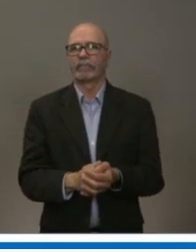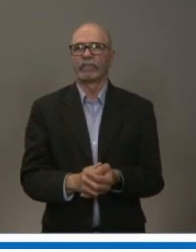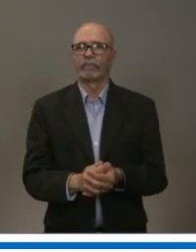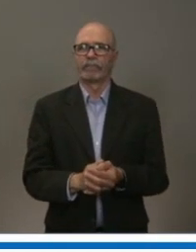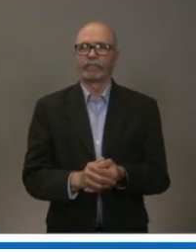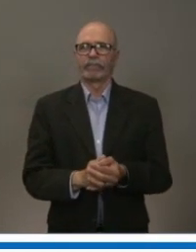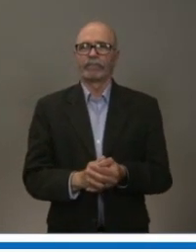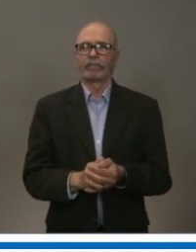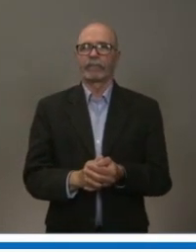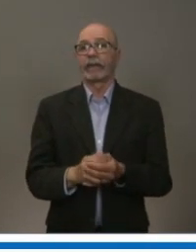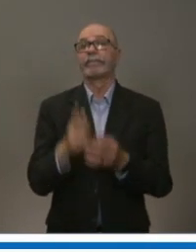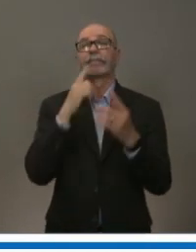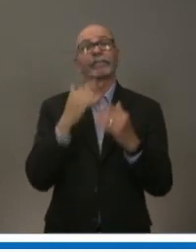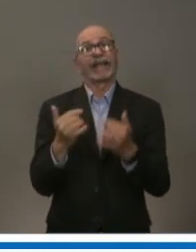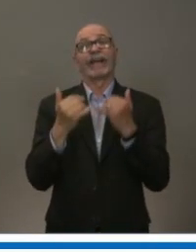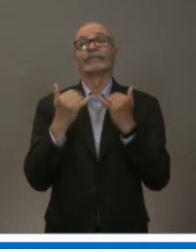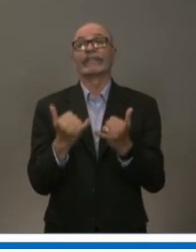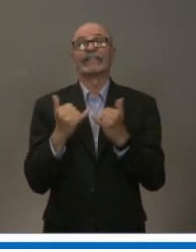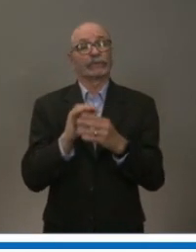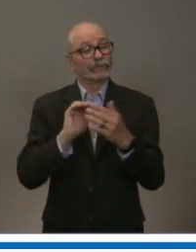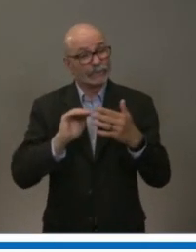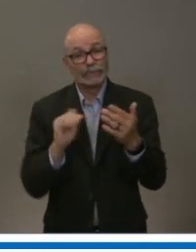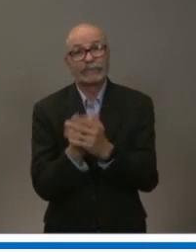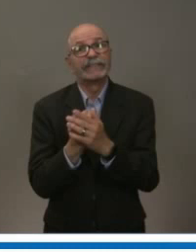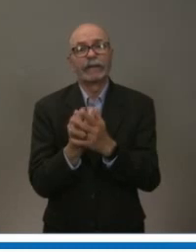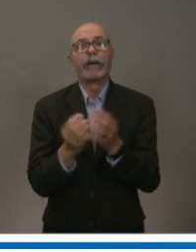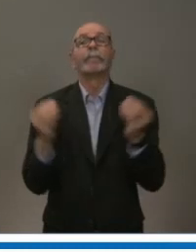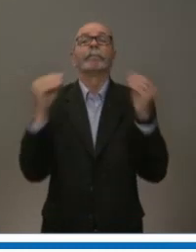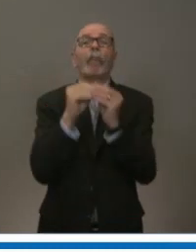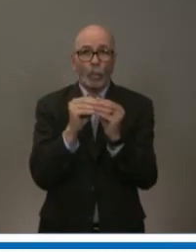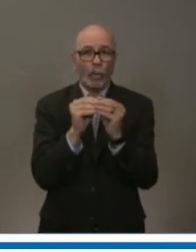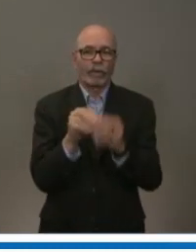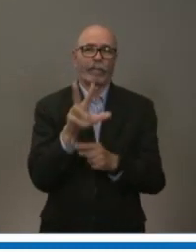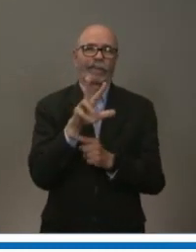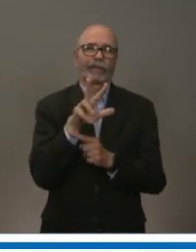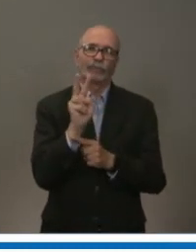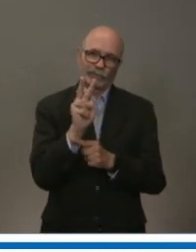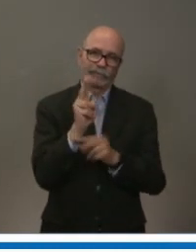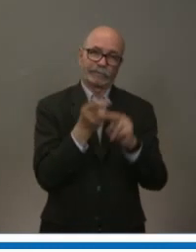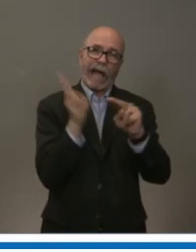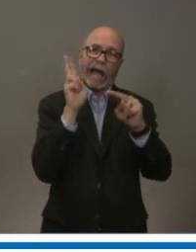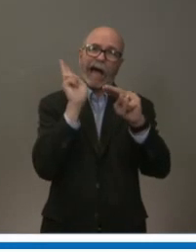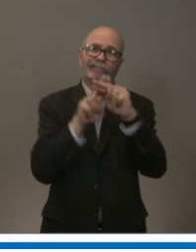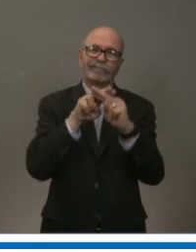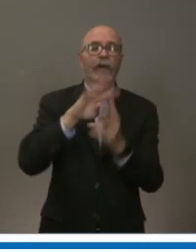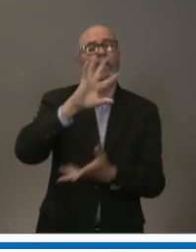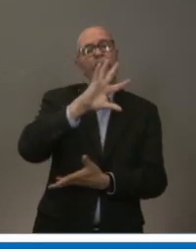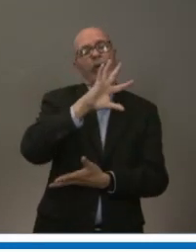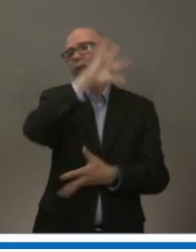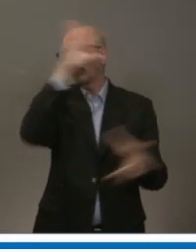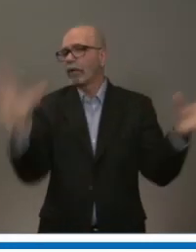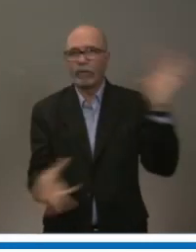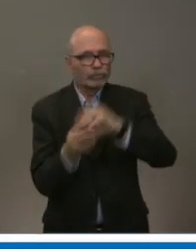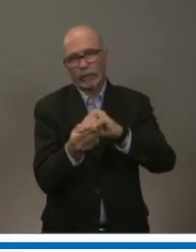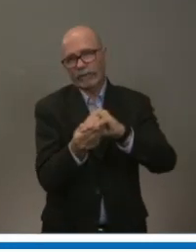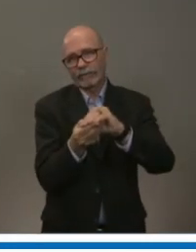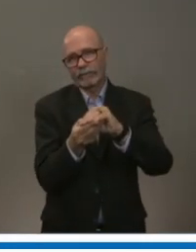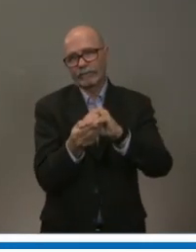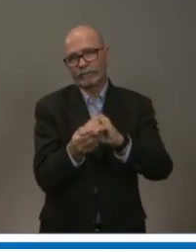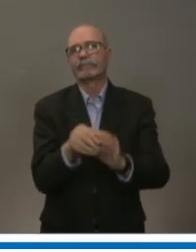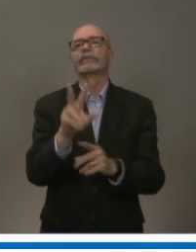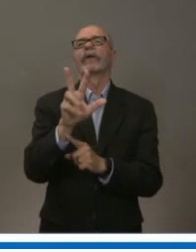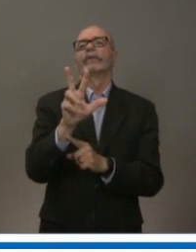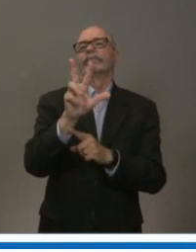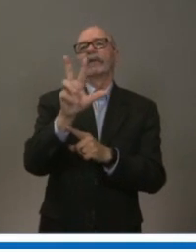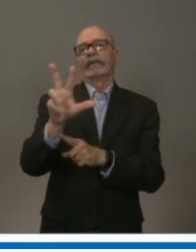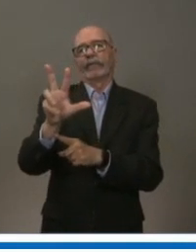we're announcing 32 new cases of COVID-19, bringing the total number of confirmed cases in Nova Scotia to